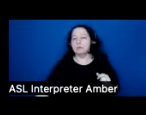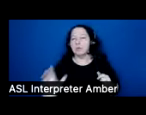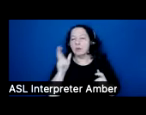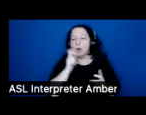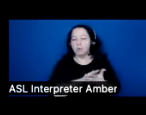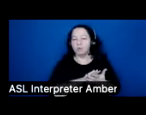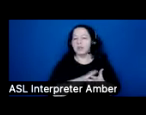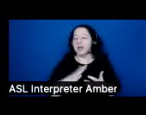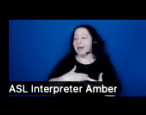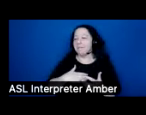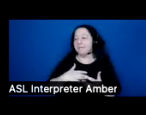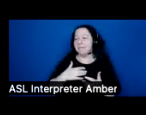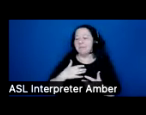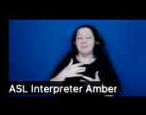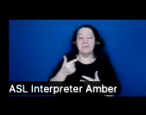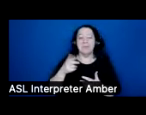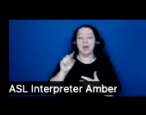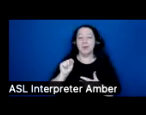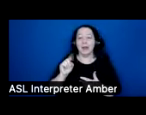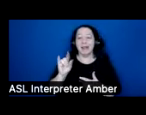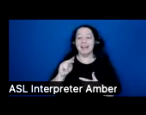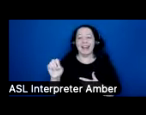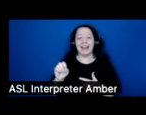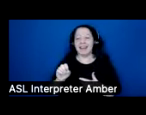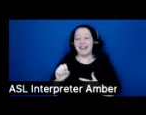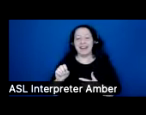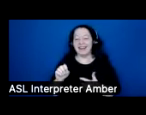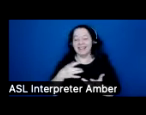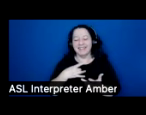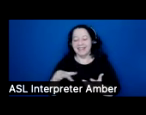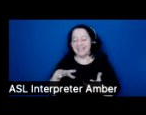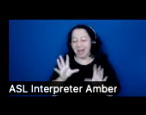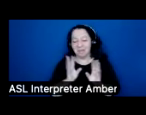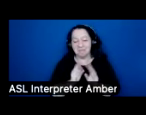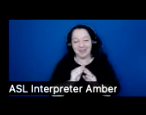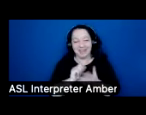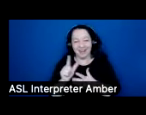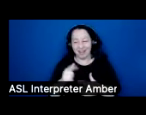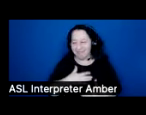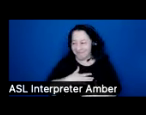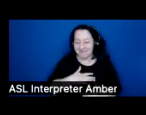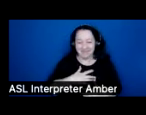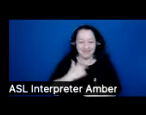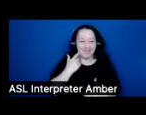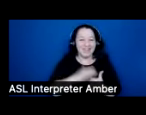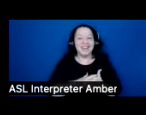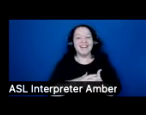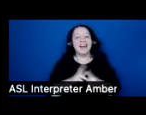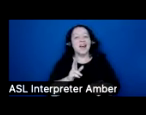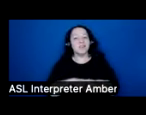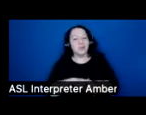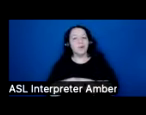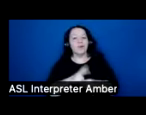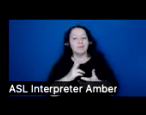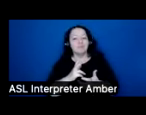And my Great Dane does not care if we're having a meeting at all. And so, of course, quantity, right, over